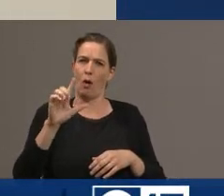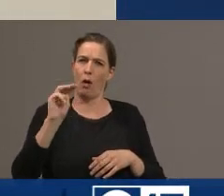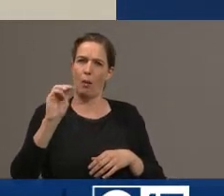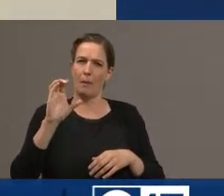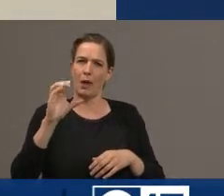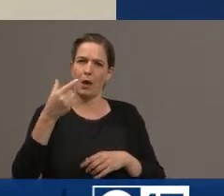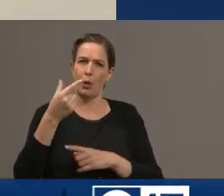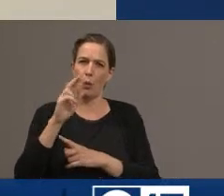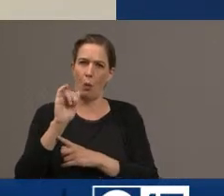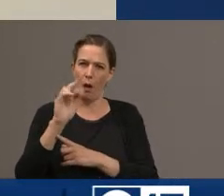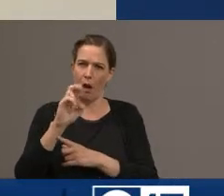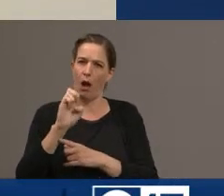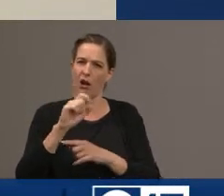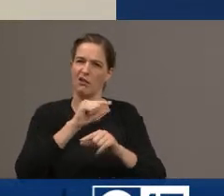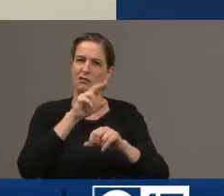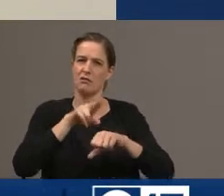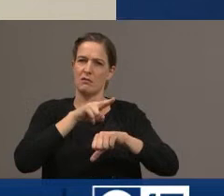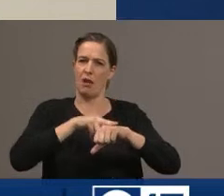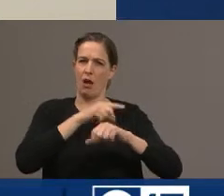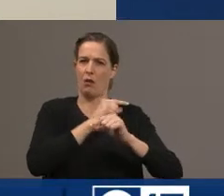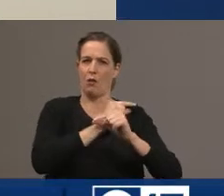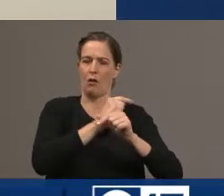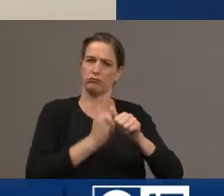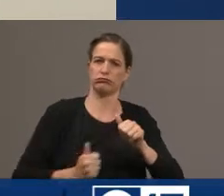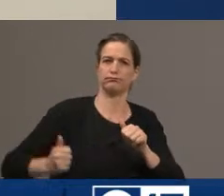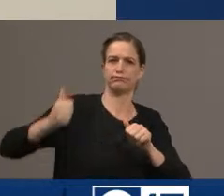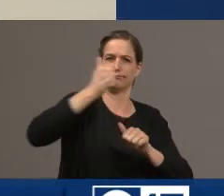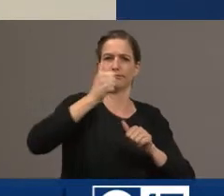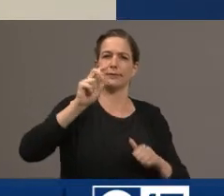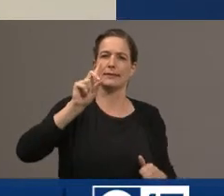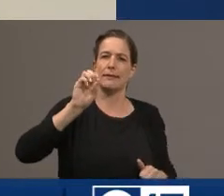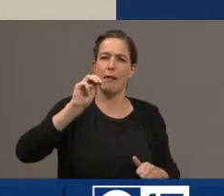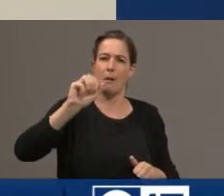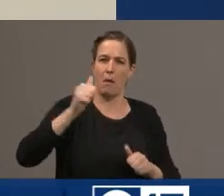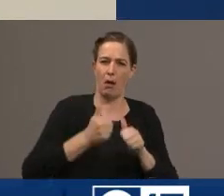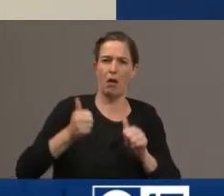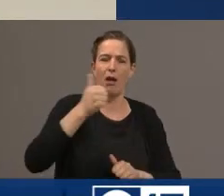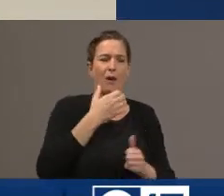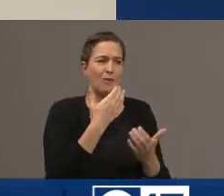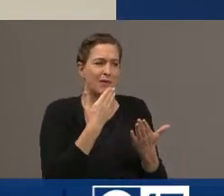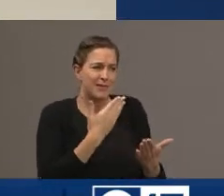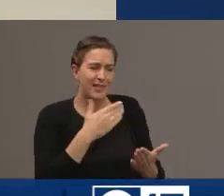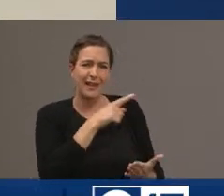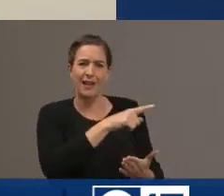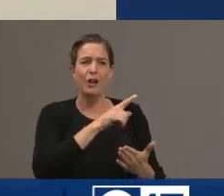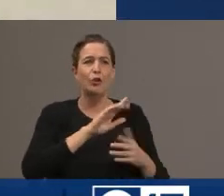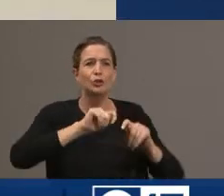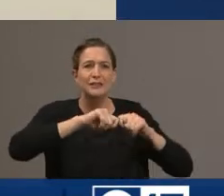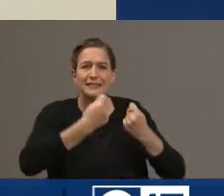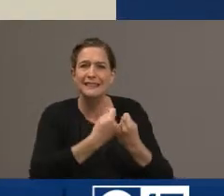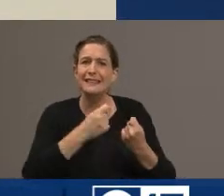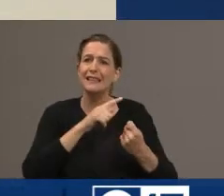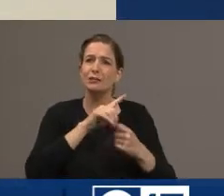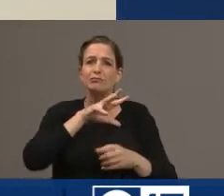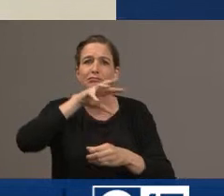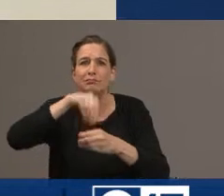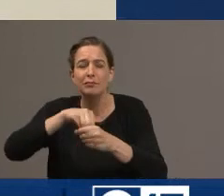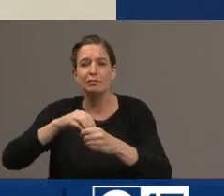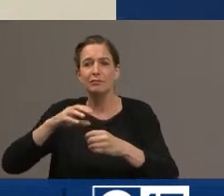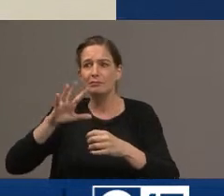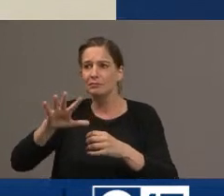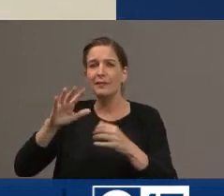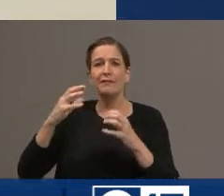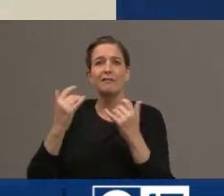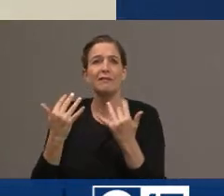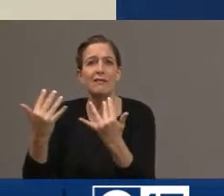your team helping out on every front, including the fires that are burning in Arizona, but the brave women and men of